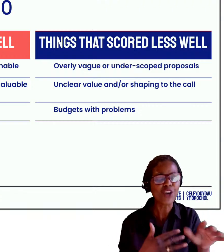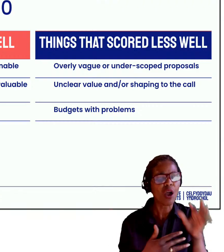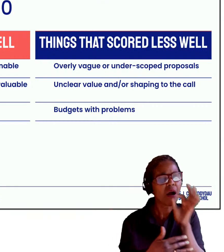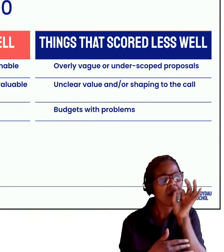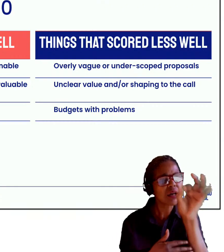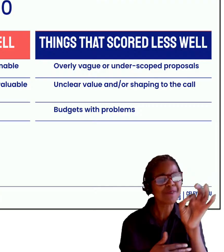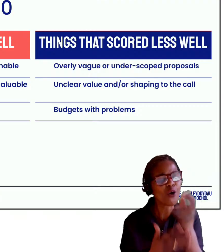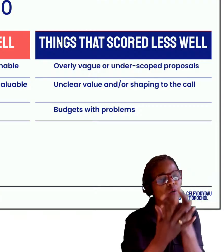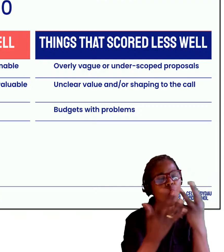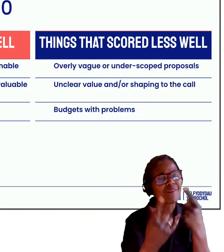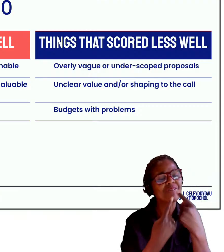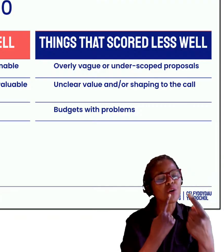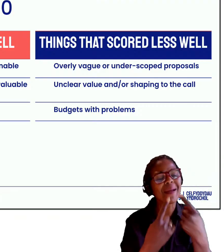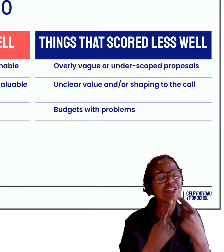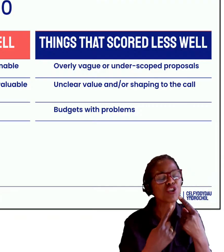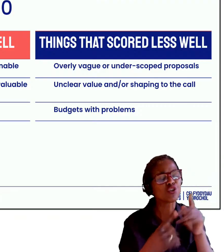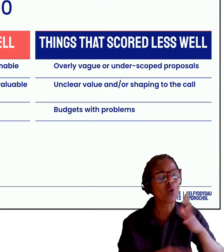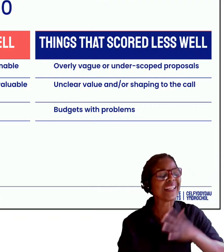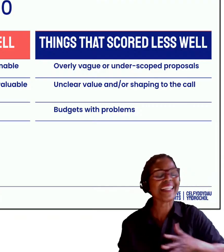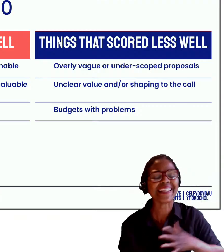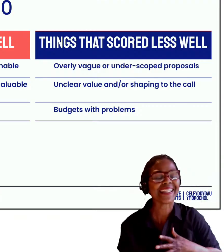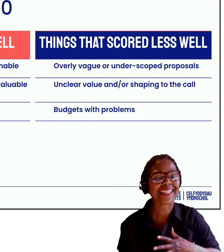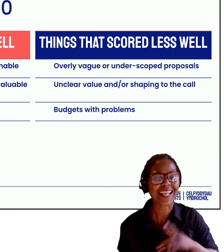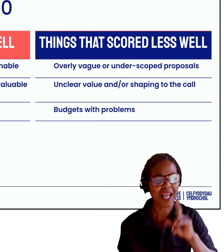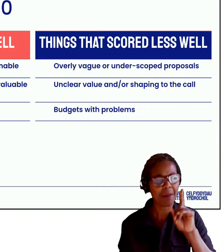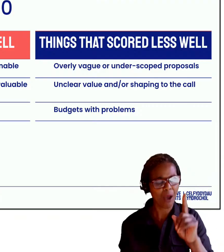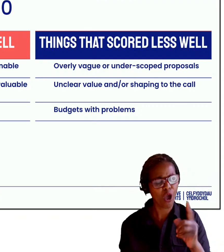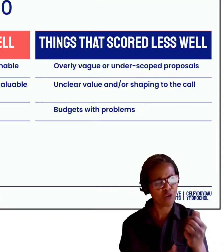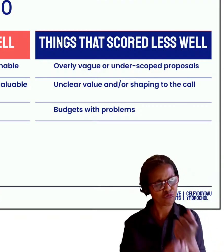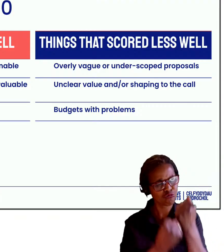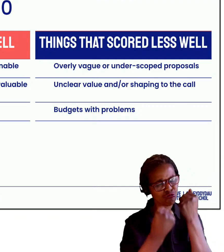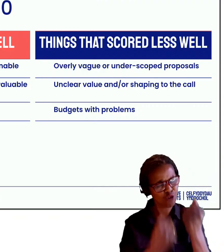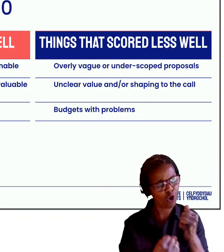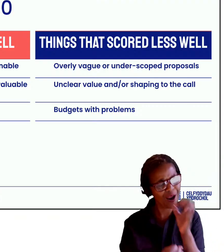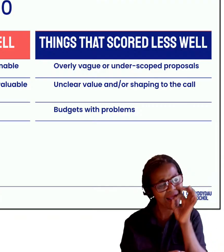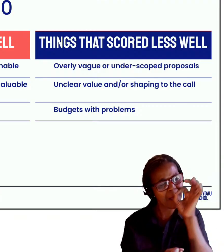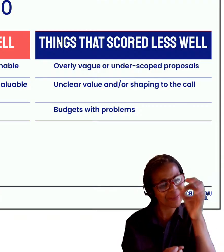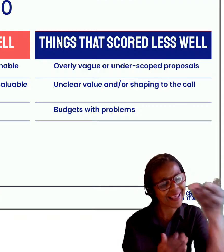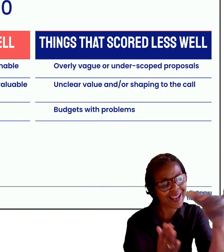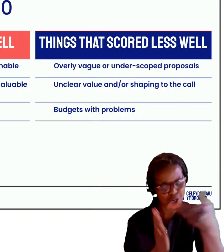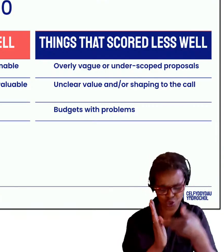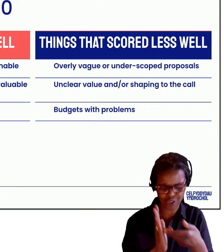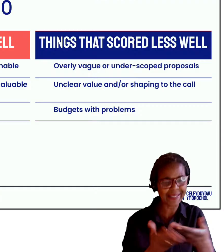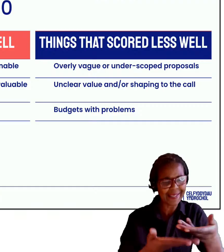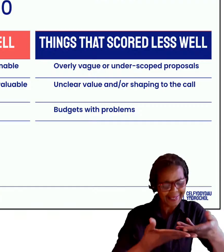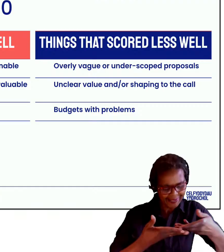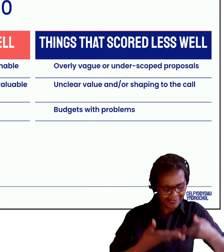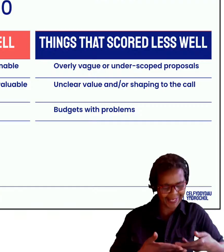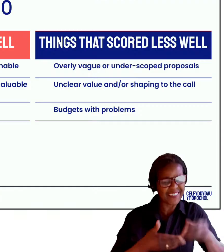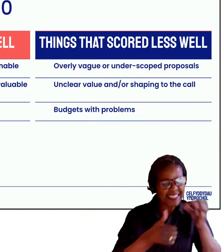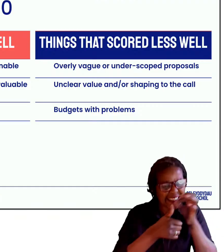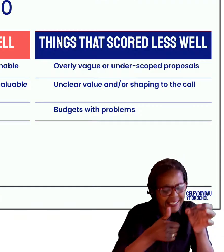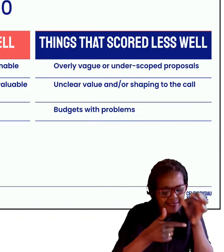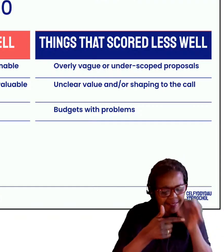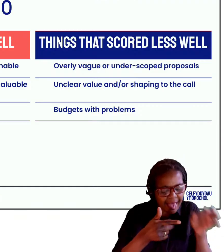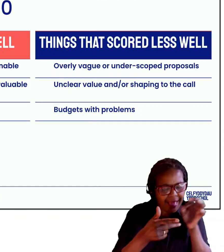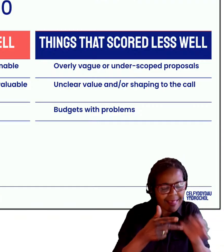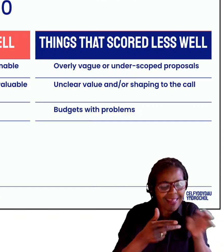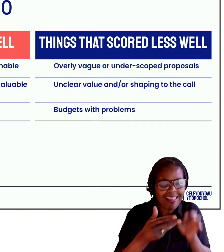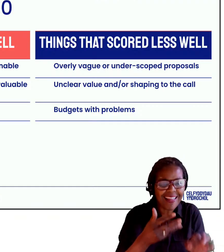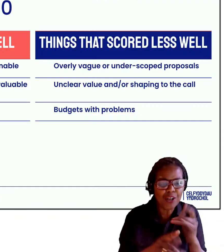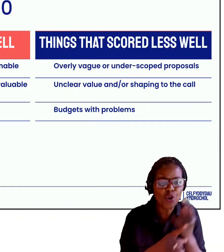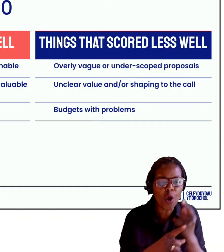the application that wasn't needed, but strong applications gave us enough detail to demonstrate how the proposal